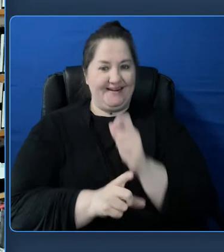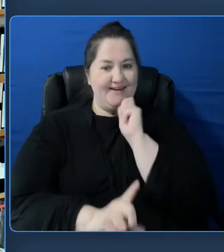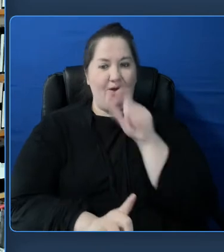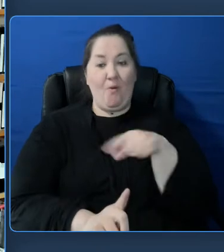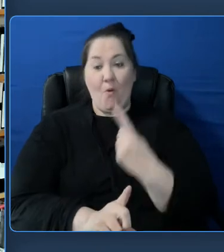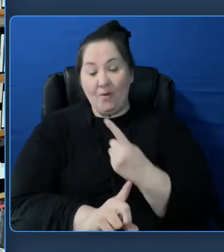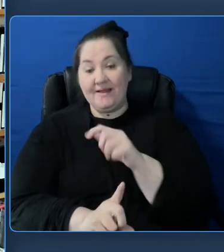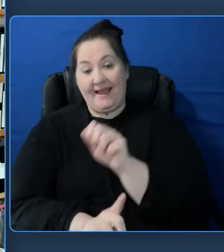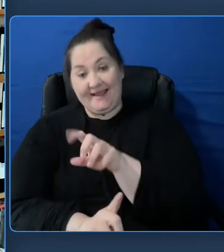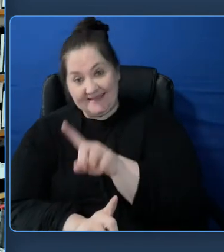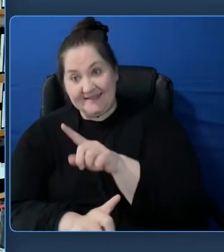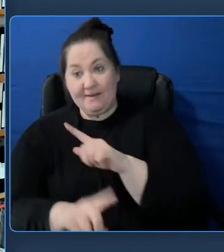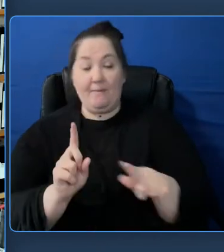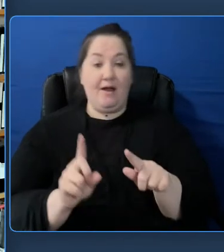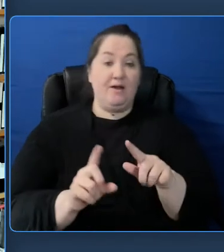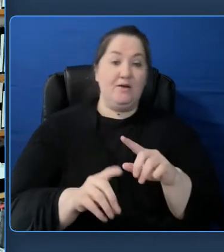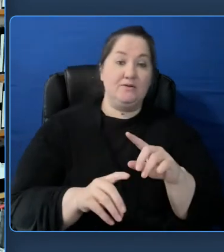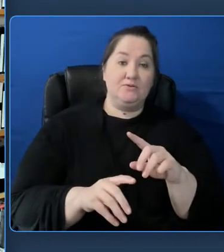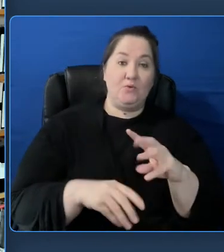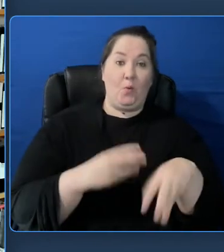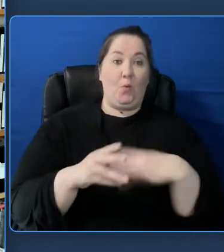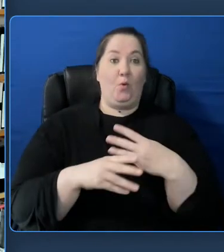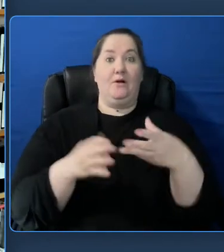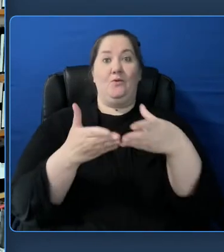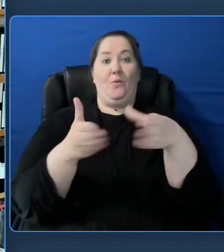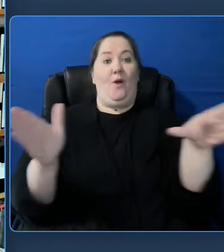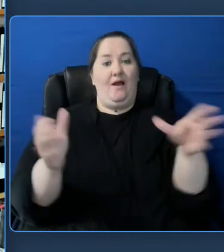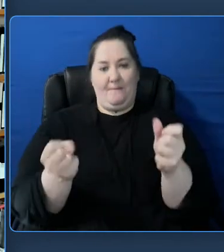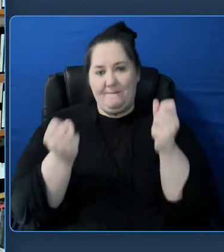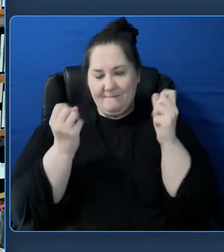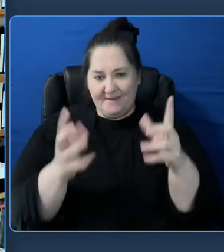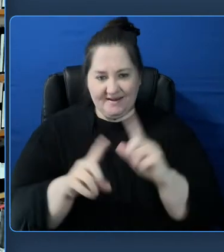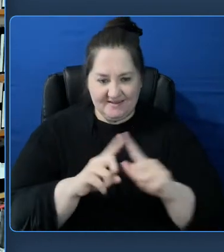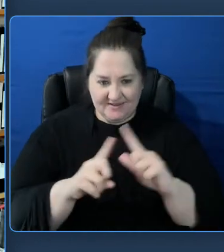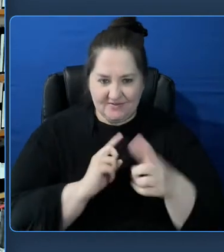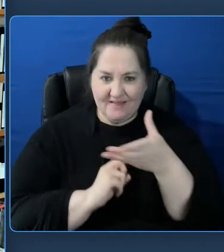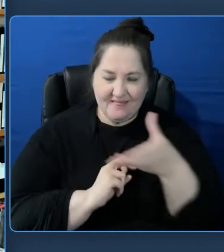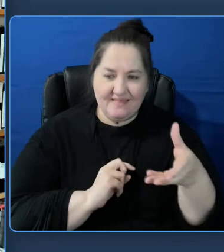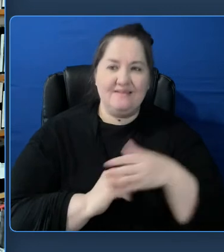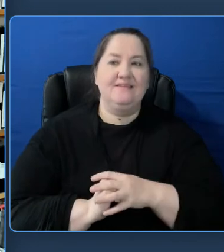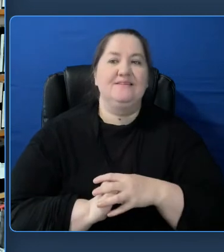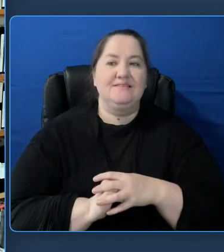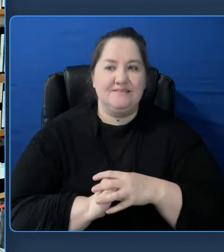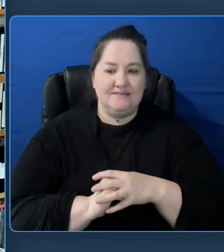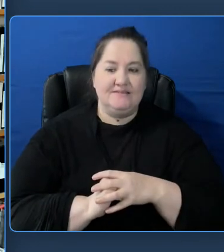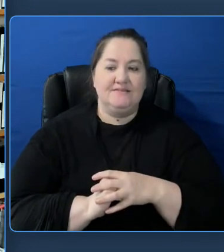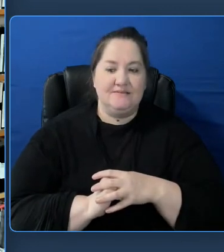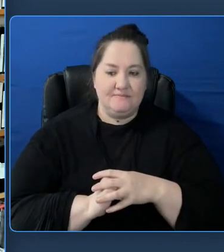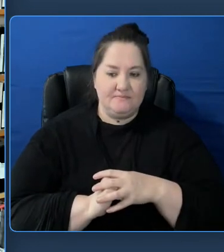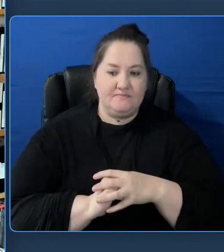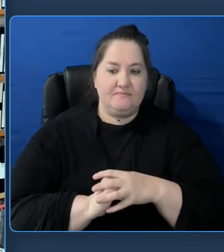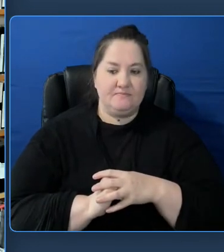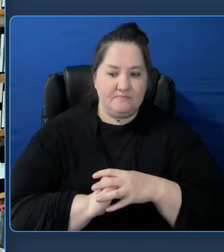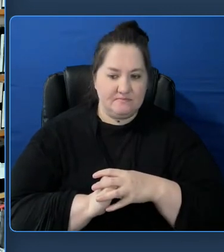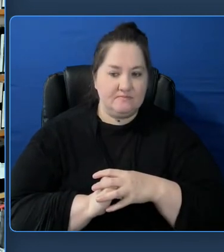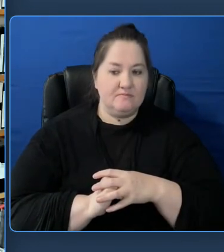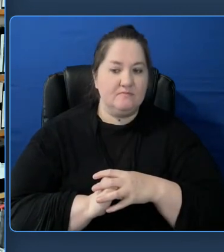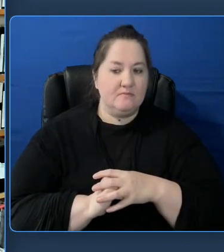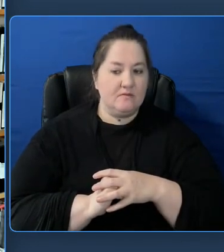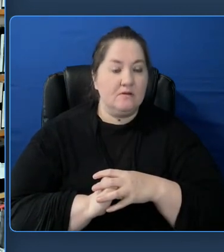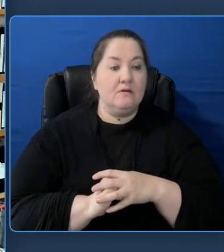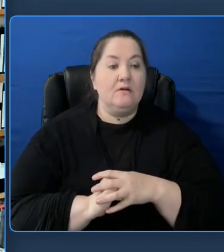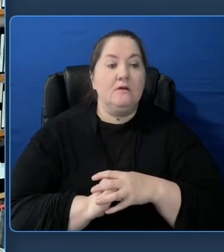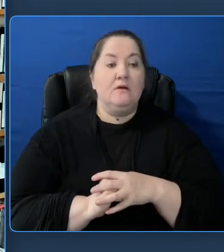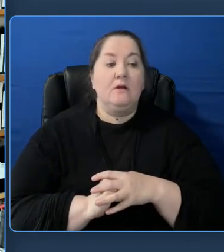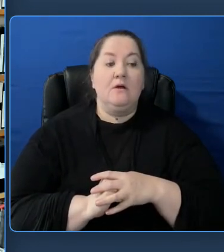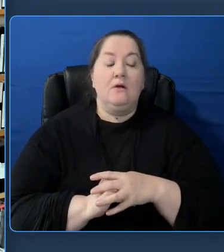respect to audio description, but worldwide in so many endeavors. The main thing that comes up